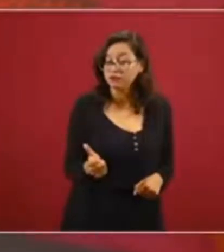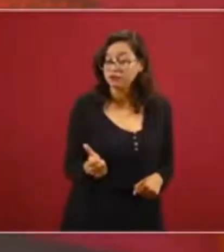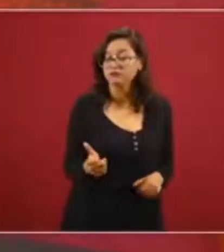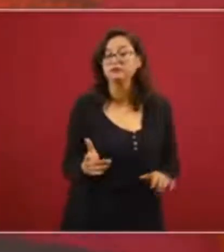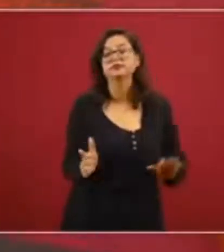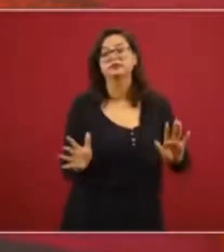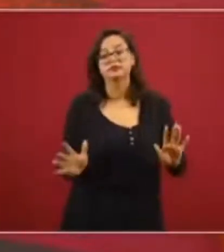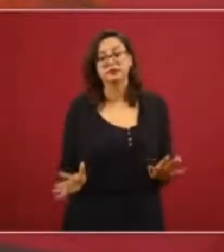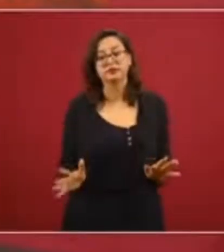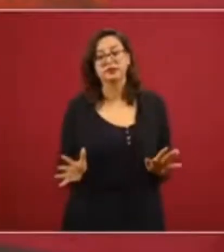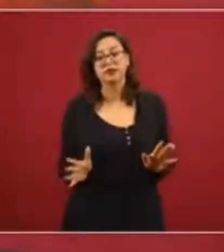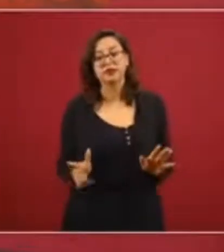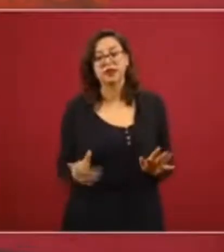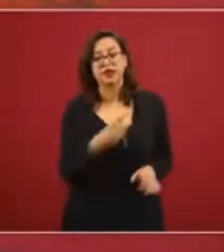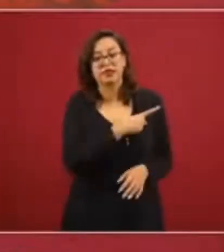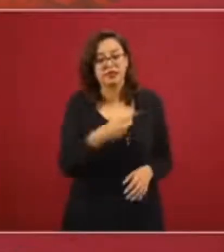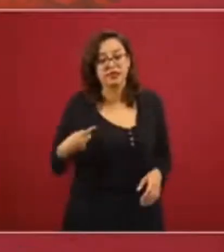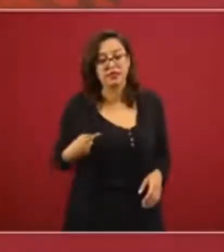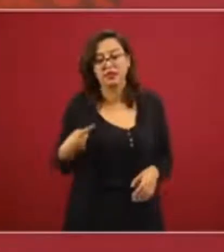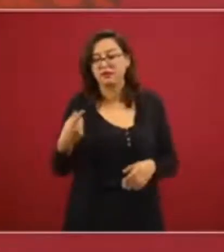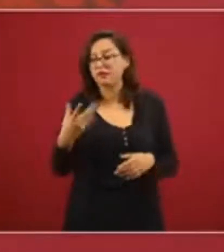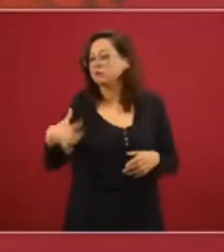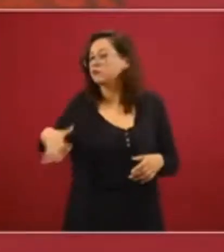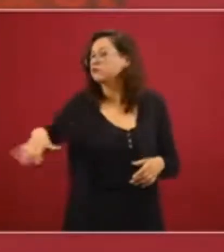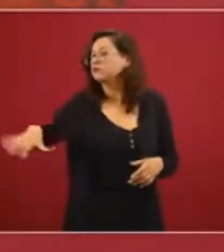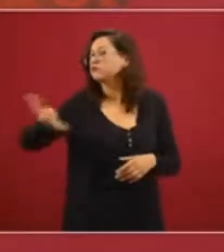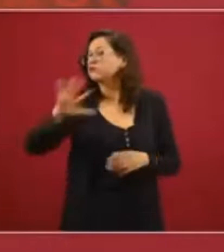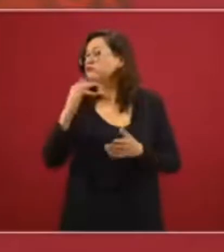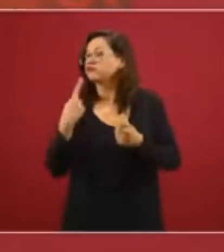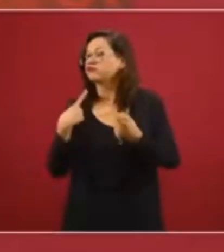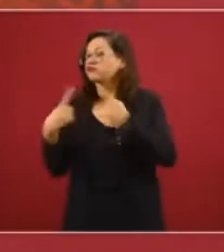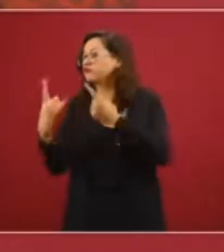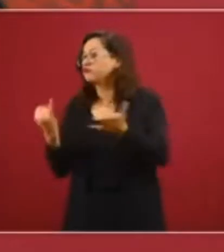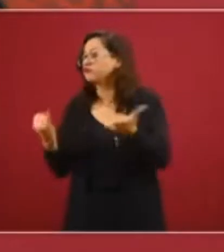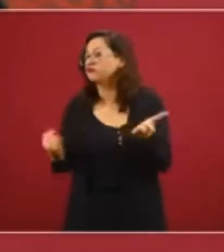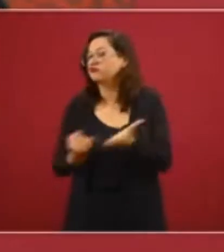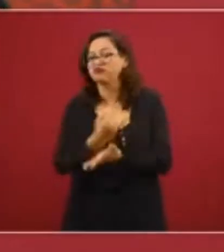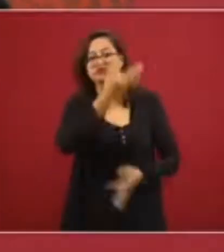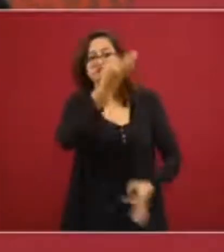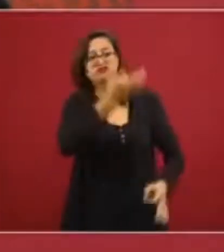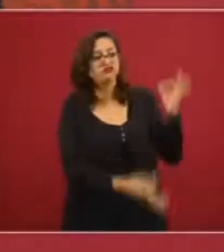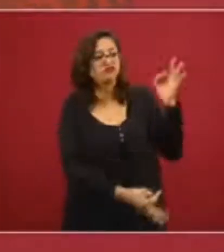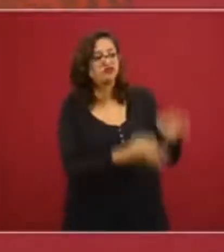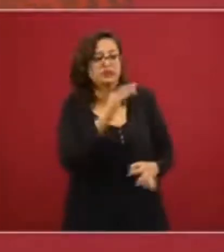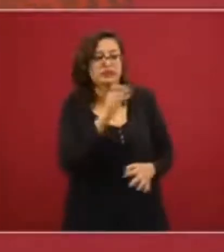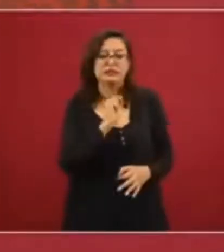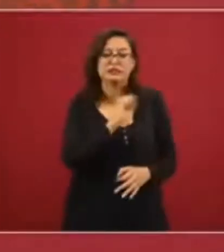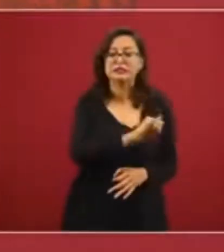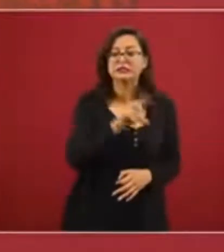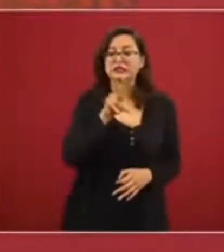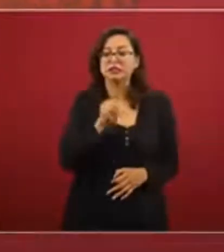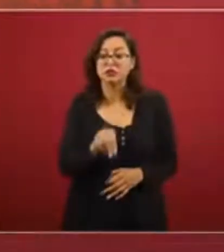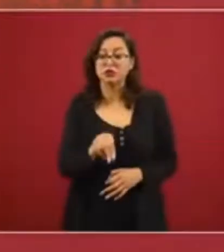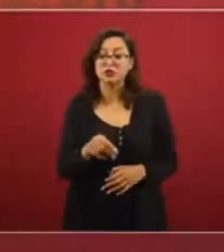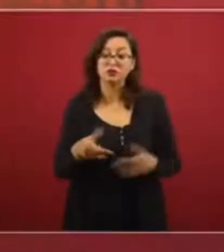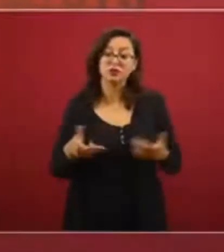hay que decidir. they need to decide. Y tenemos también que resolver entre